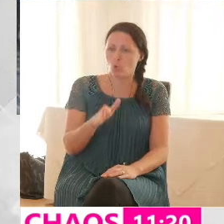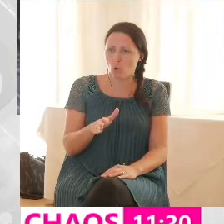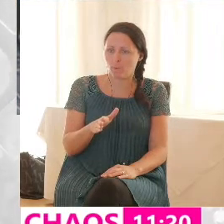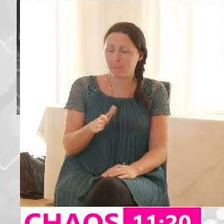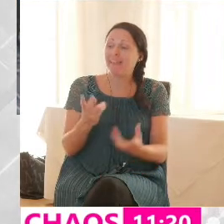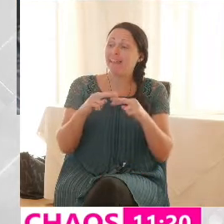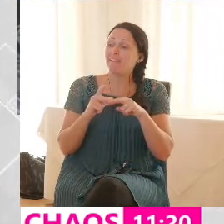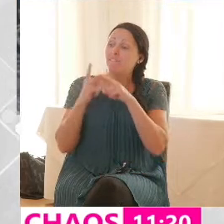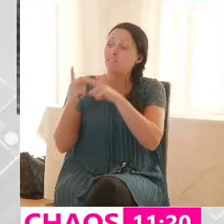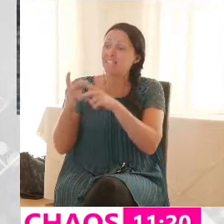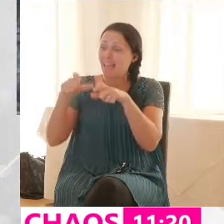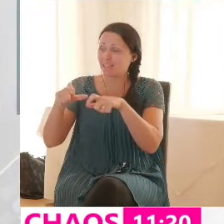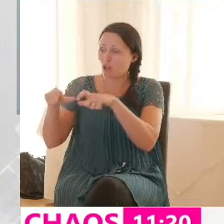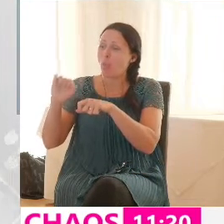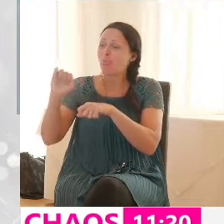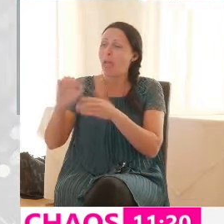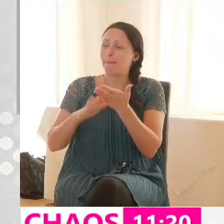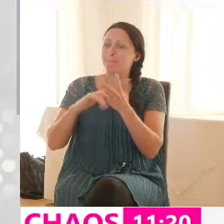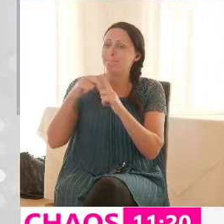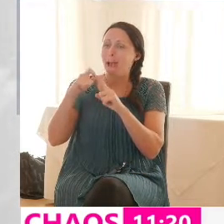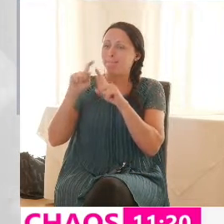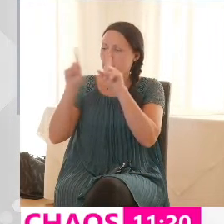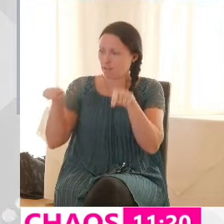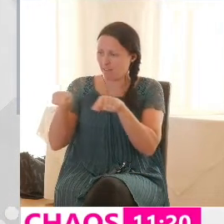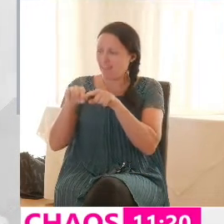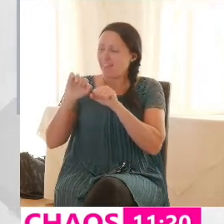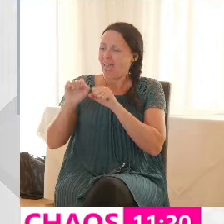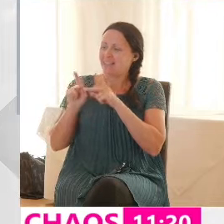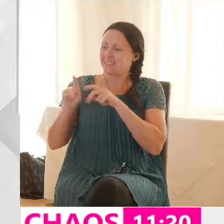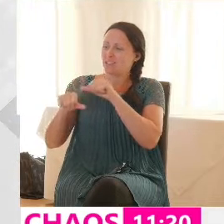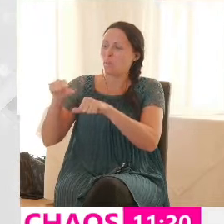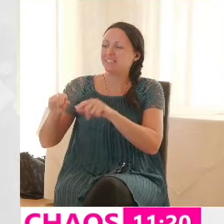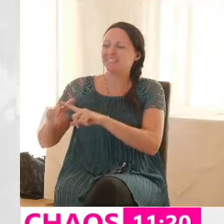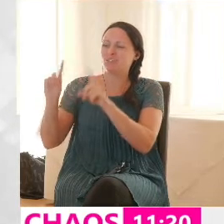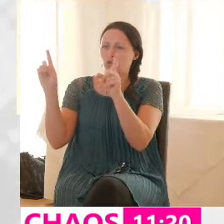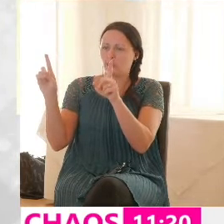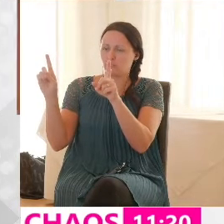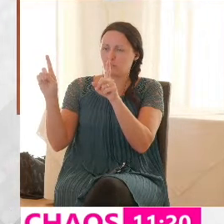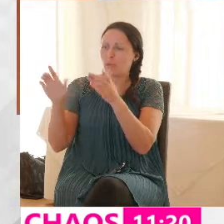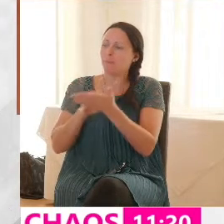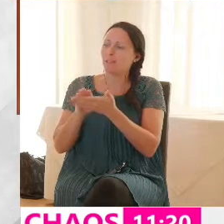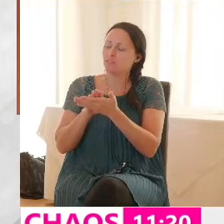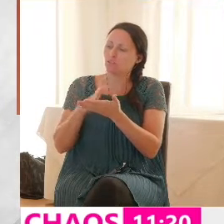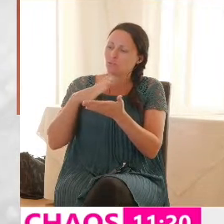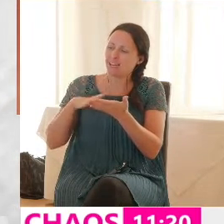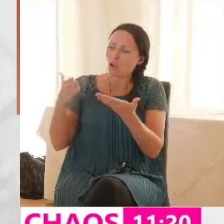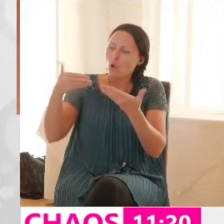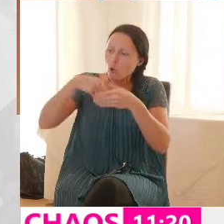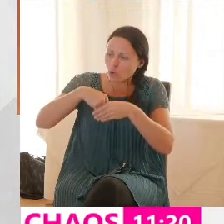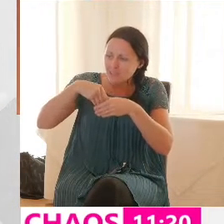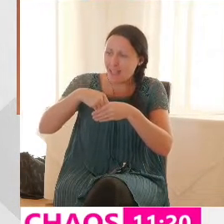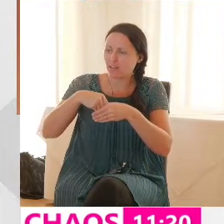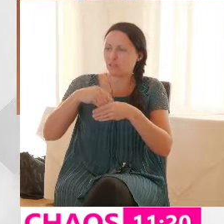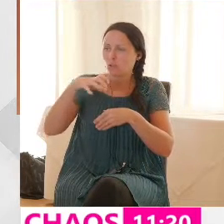different because their geography, their system is, so it calls for context-driven approaches as well,